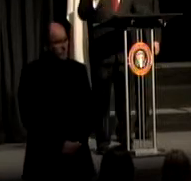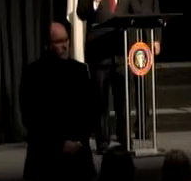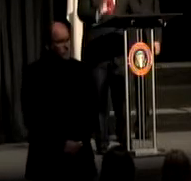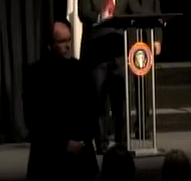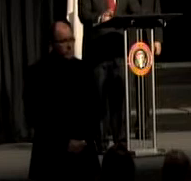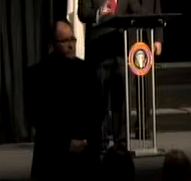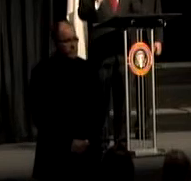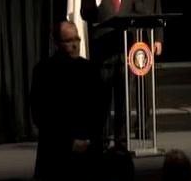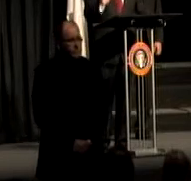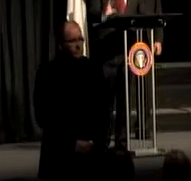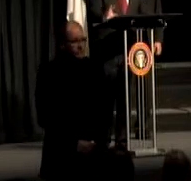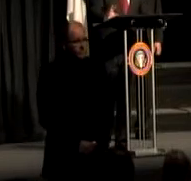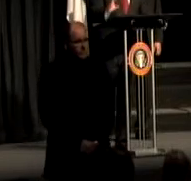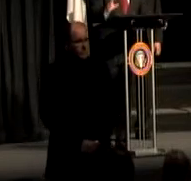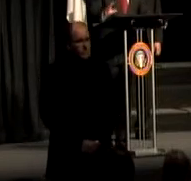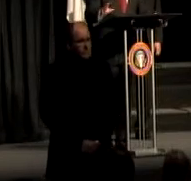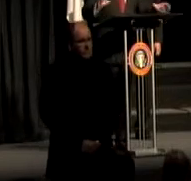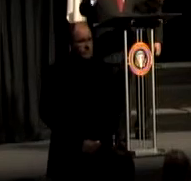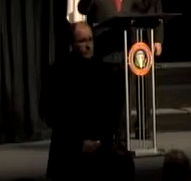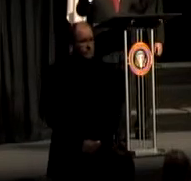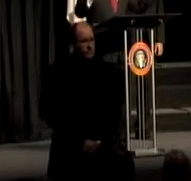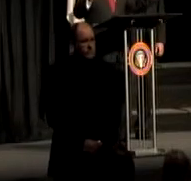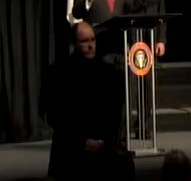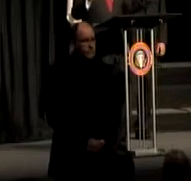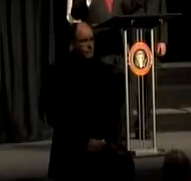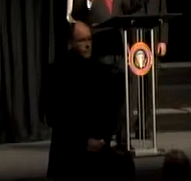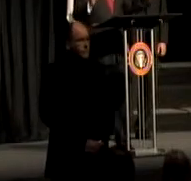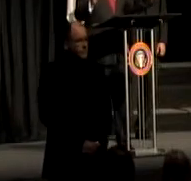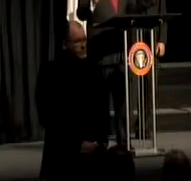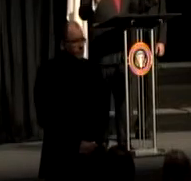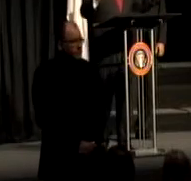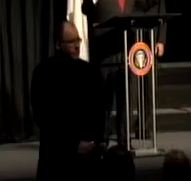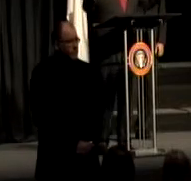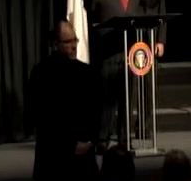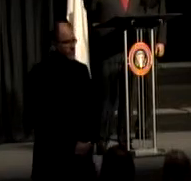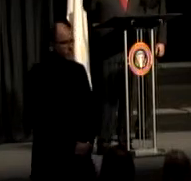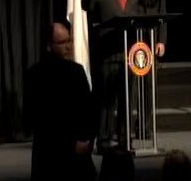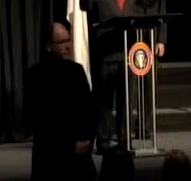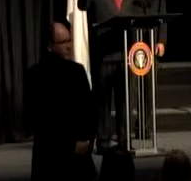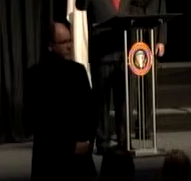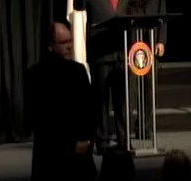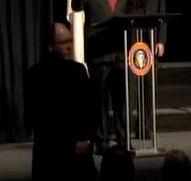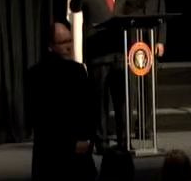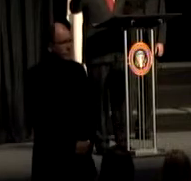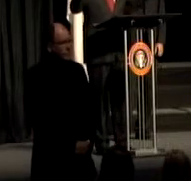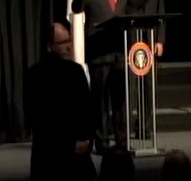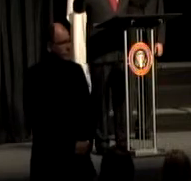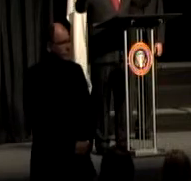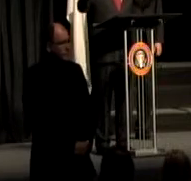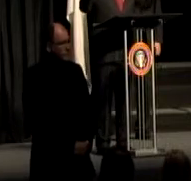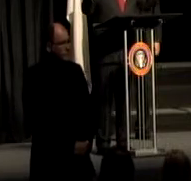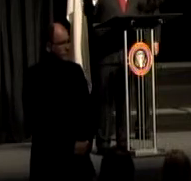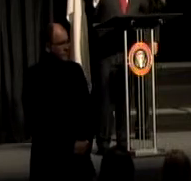Father God the Son and the God the Holy Spirit is triune in God God the creator of the